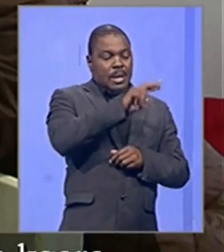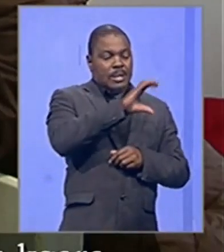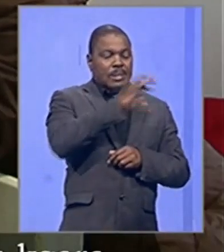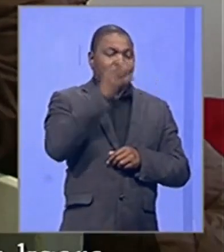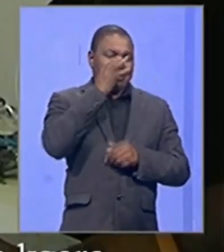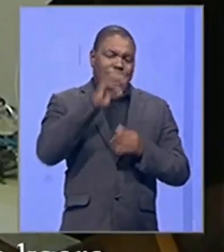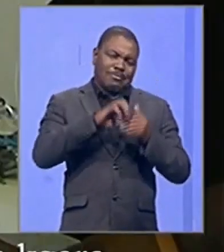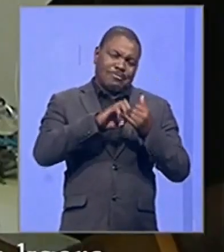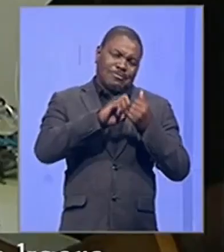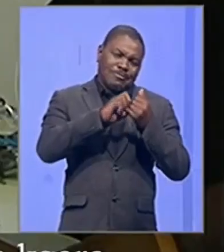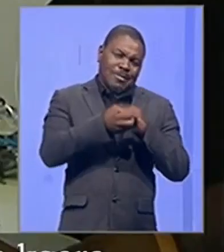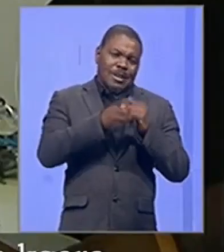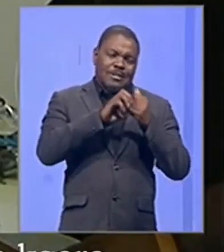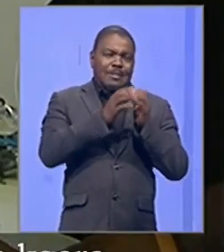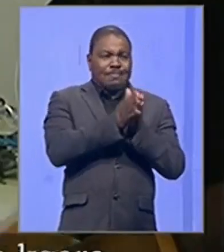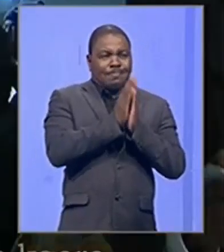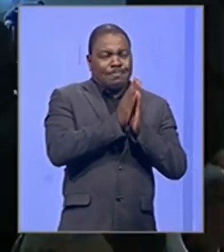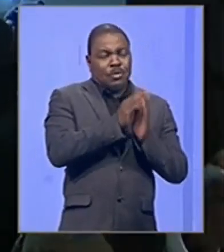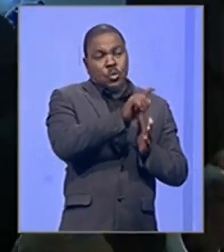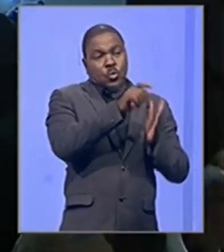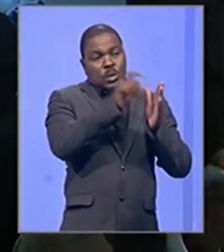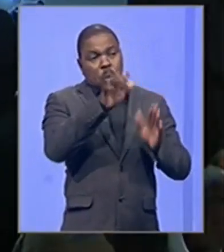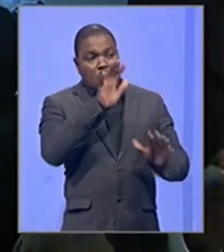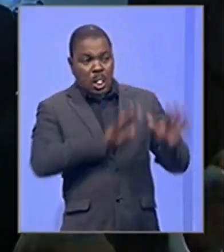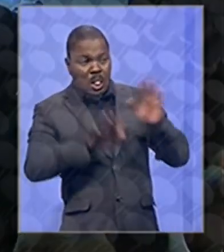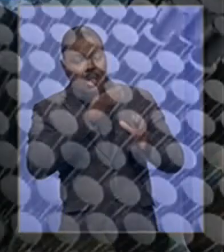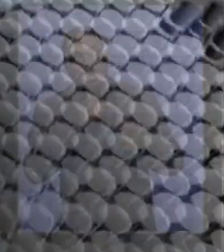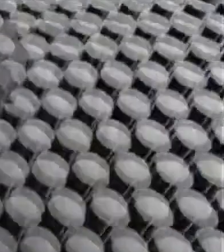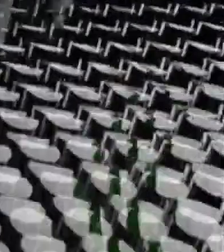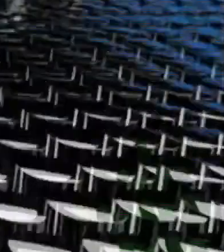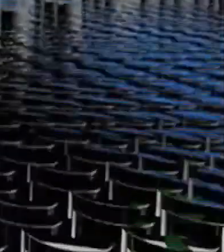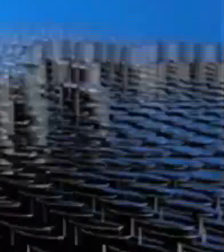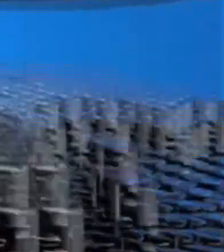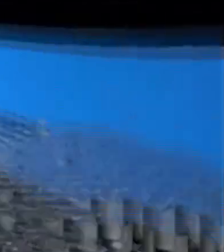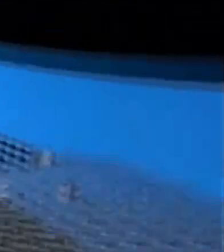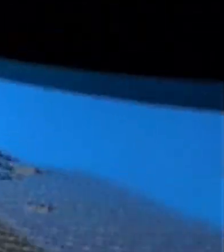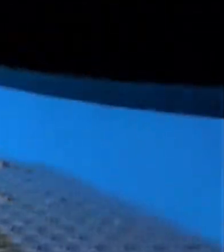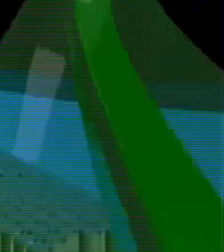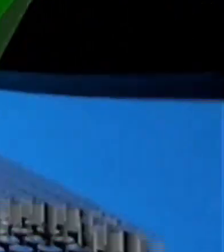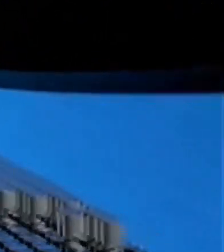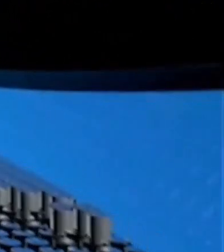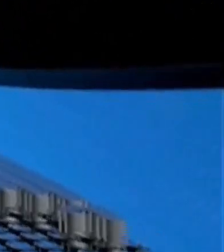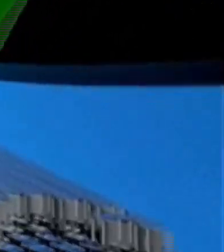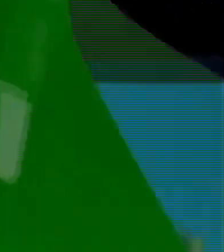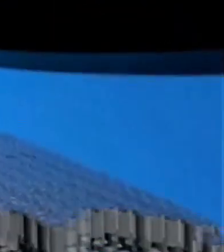fela go kgopelela baithuti bao ba amegilego thušo ya mašeleng.